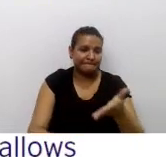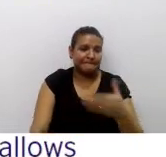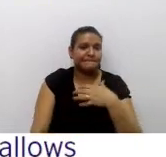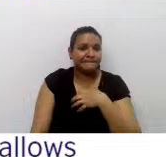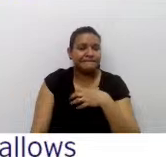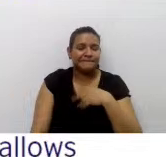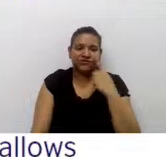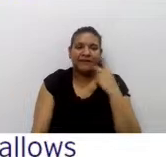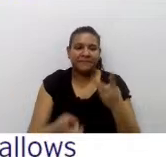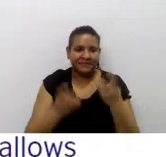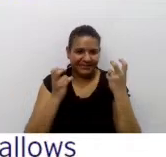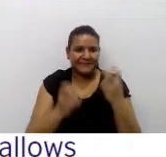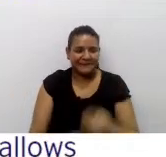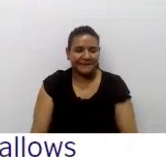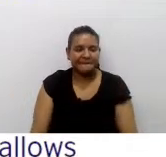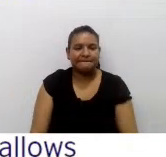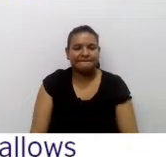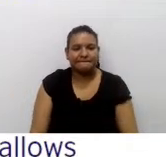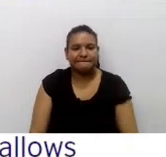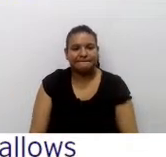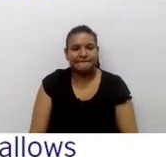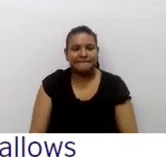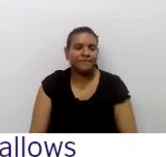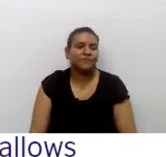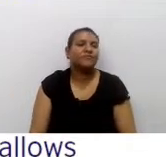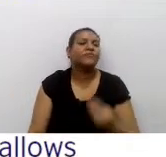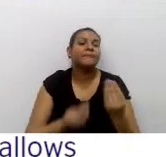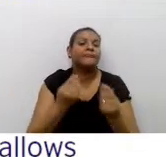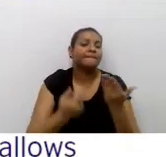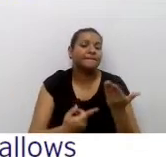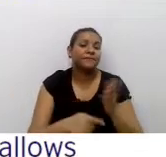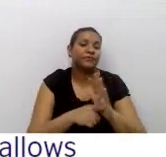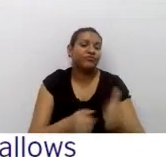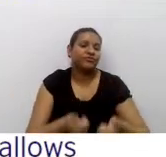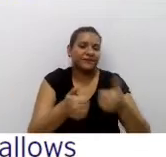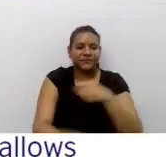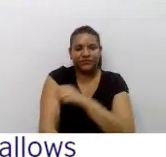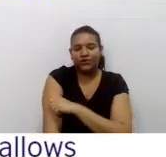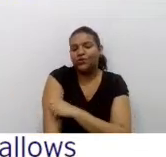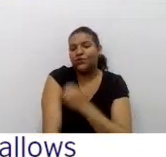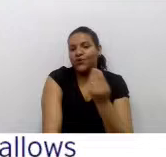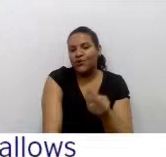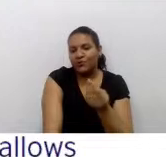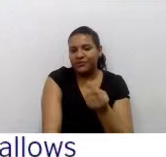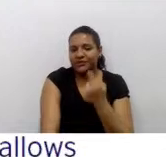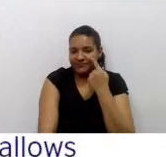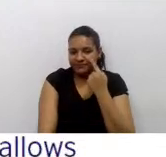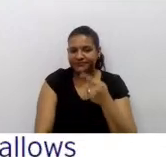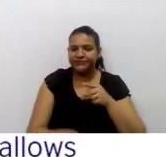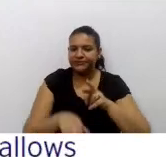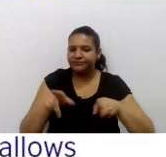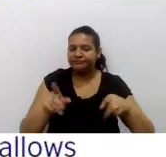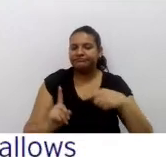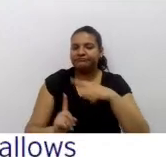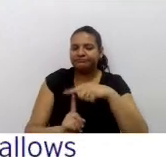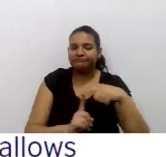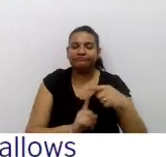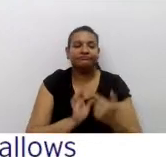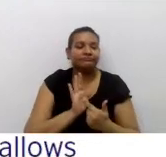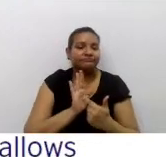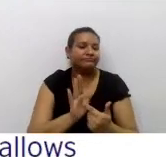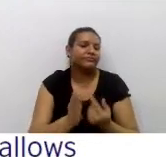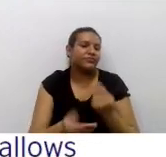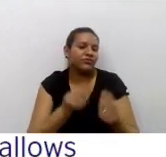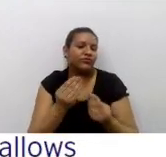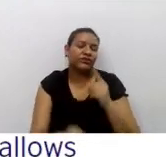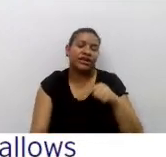How does this benefit our learners? Well, offering different ways to demonstrate understanding benefits both learners and teachers by leading